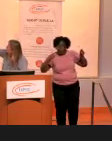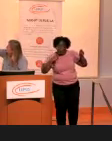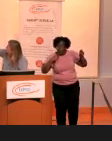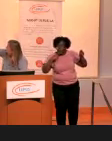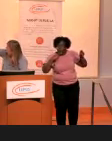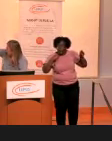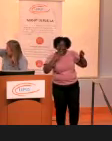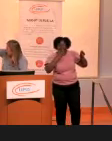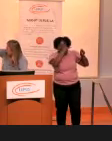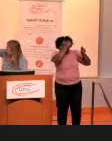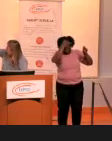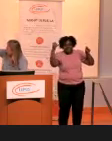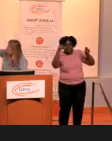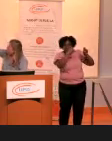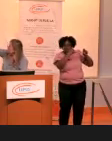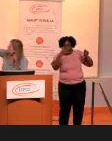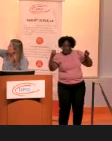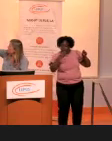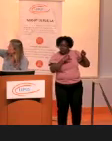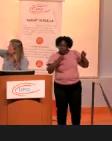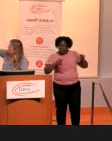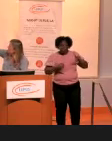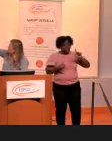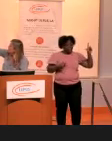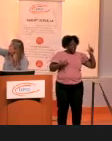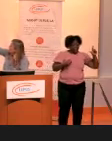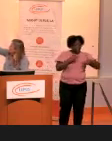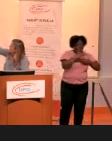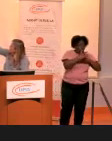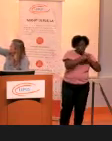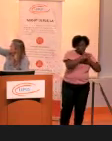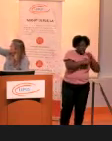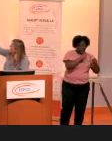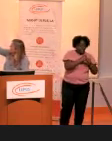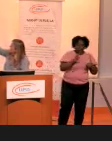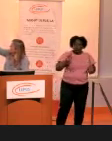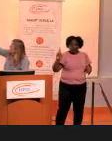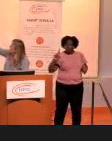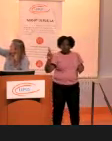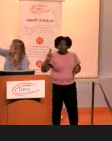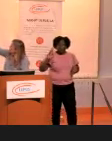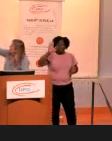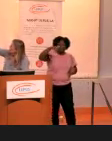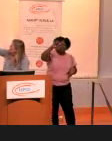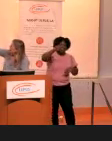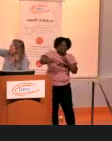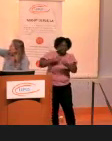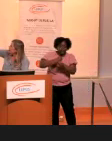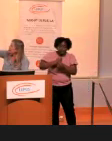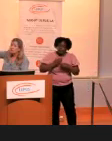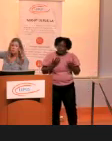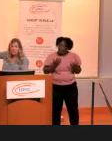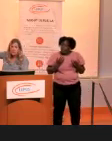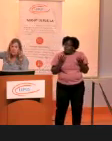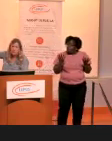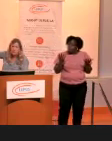on the left-hand side is the earlier years, the right-hand side is the later years. And